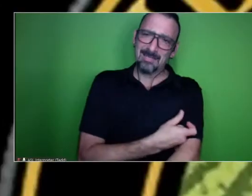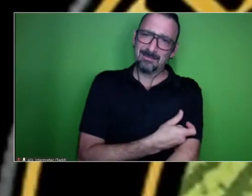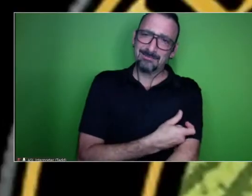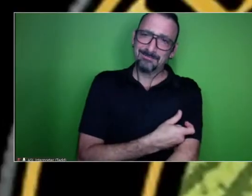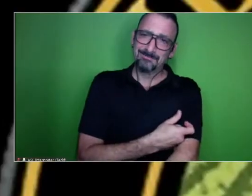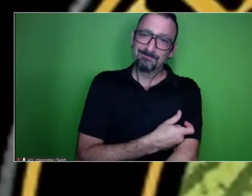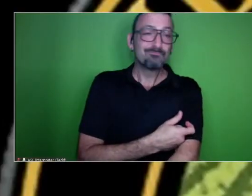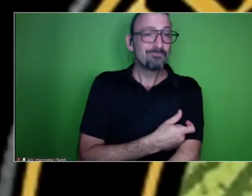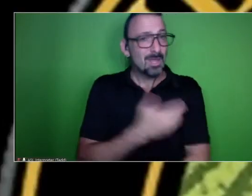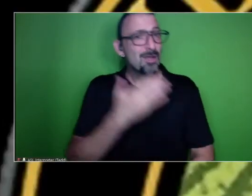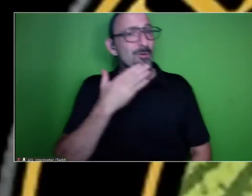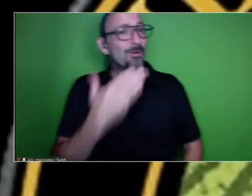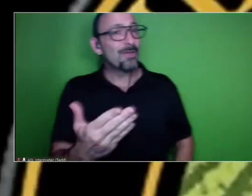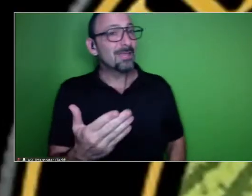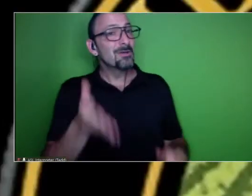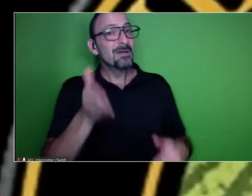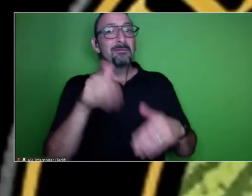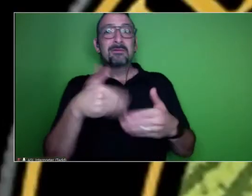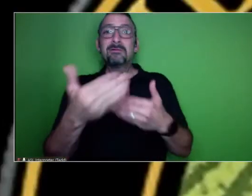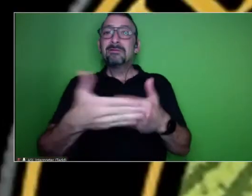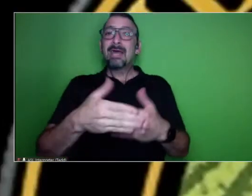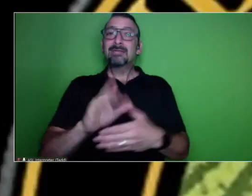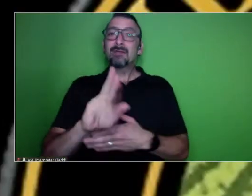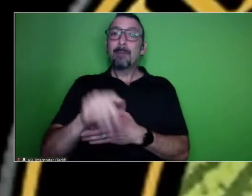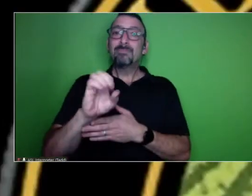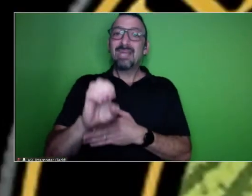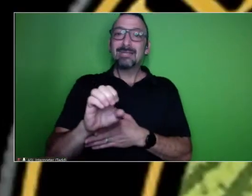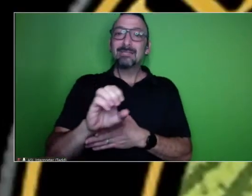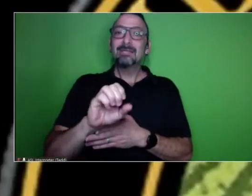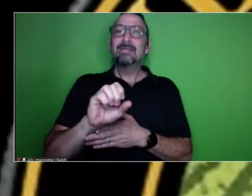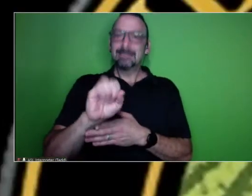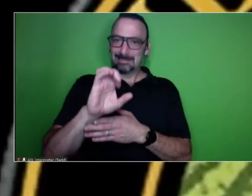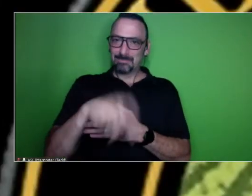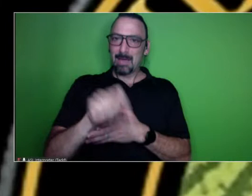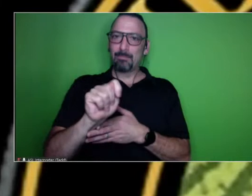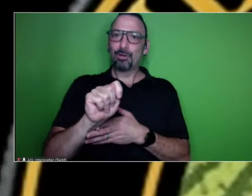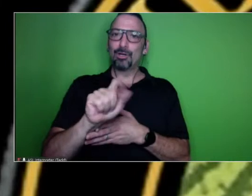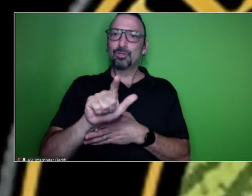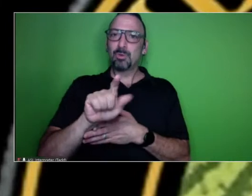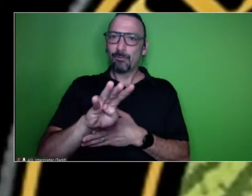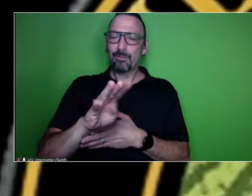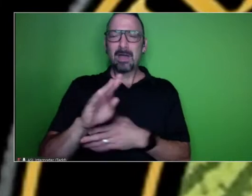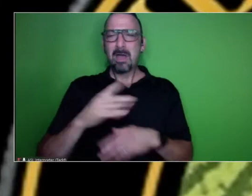Thank you, Dr. Coren. Our next update is scheduled for September 24th. Please continue to follow Mendocino